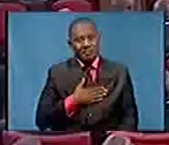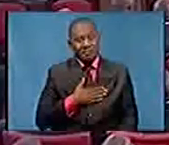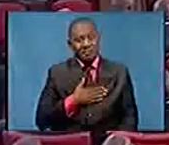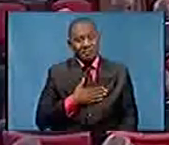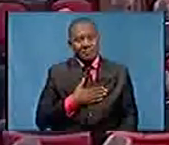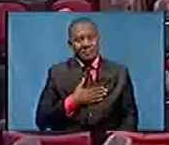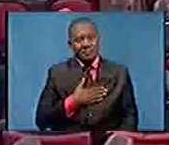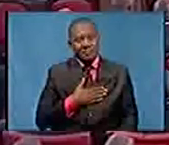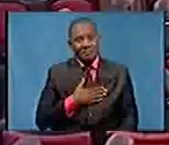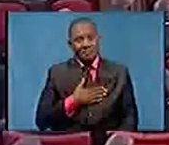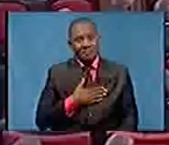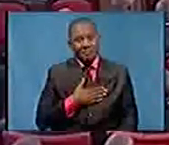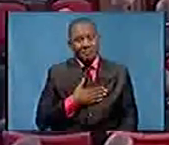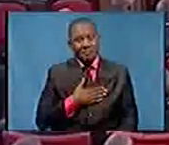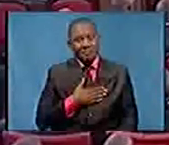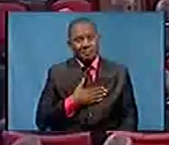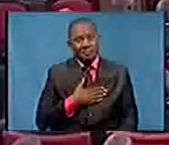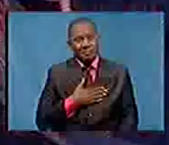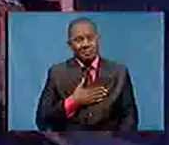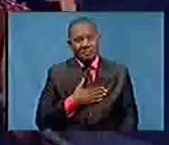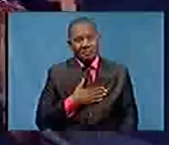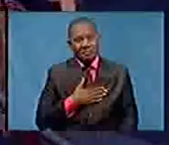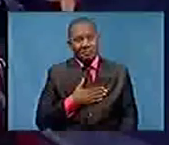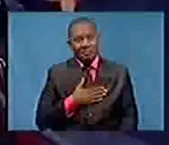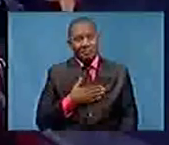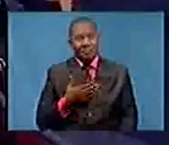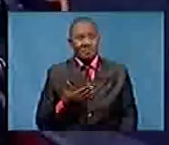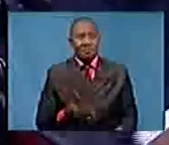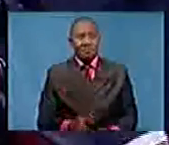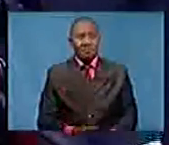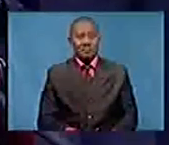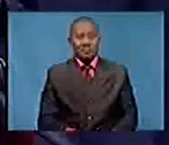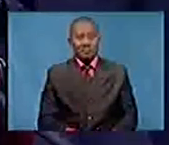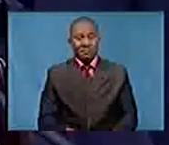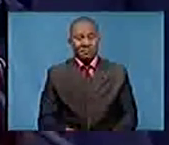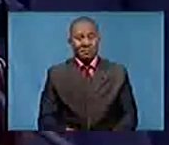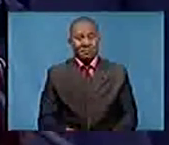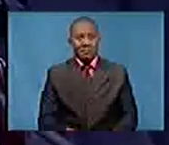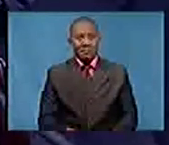Our Lord, in the absence of the president, the vice, the speaker, the chief justice is sworn in.